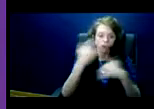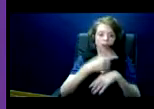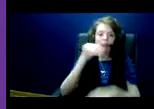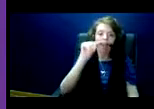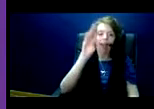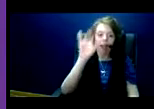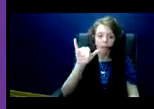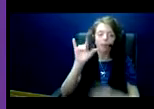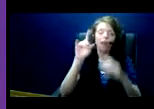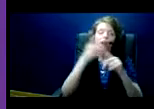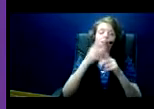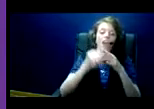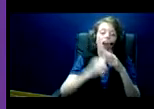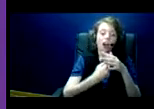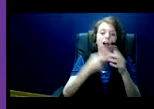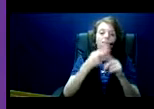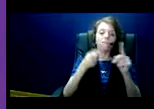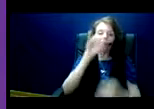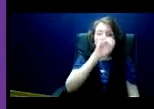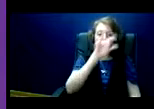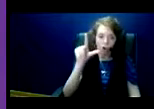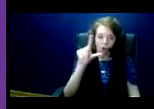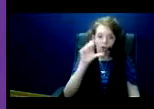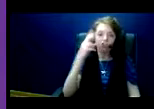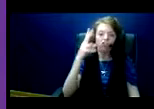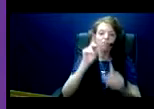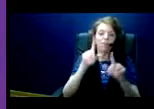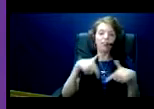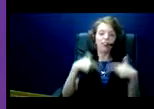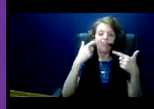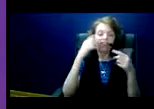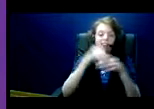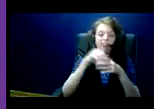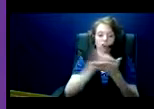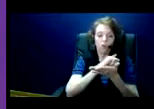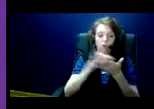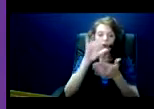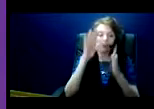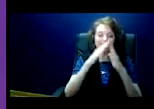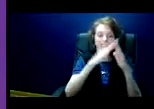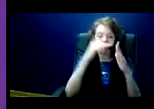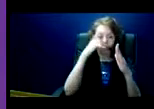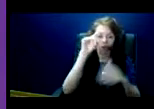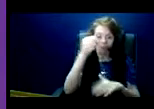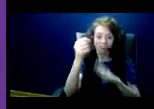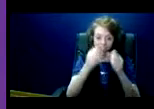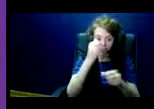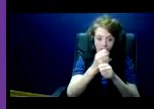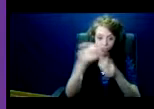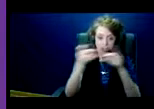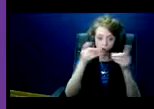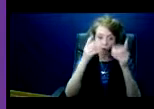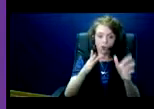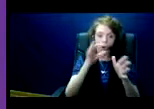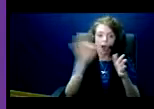is originally from Arlington Heights, Illinois. She's been living in New York City for 10 years. She is currently the Director of Programs